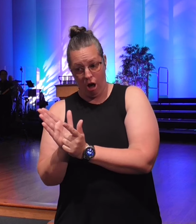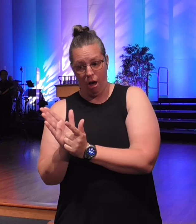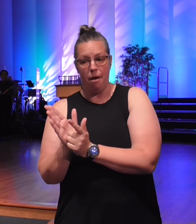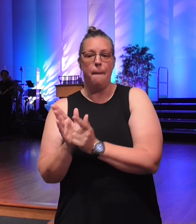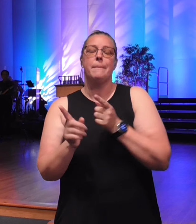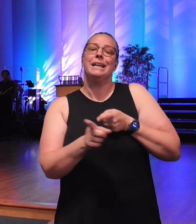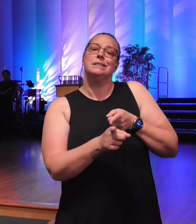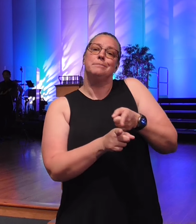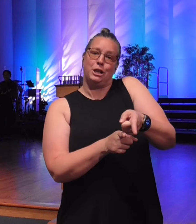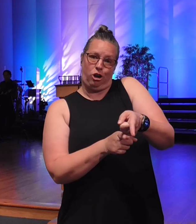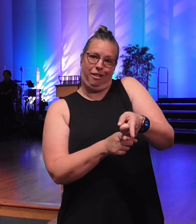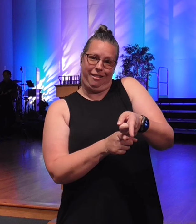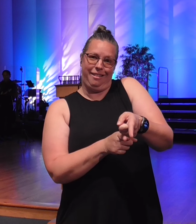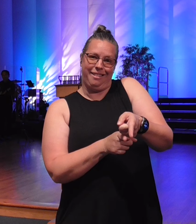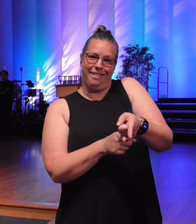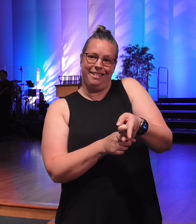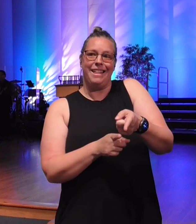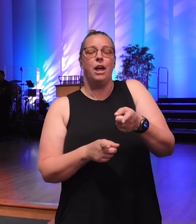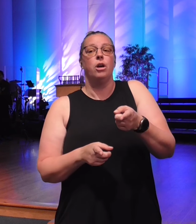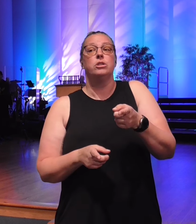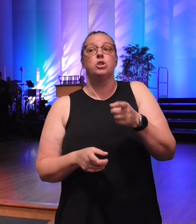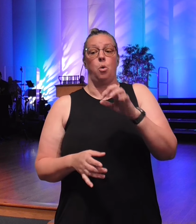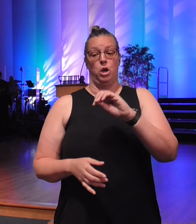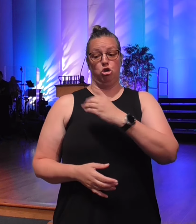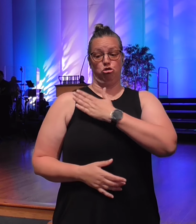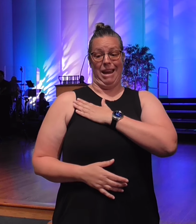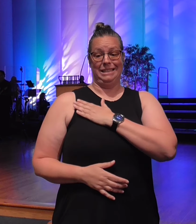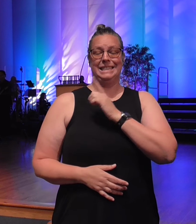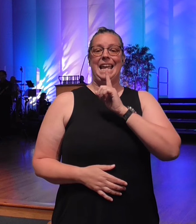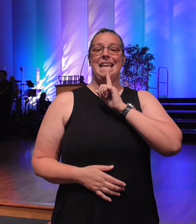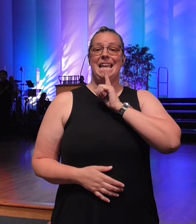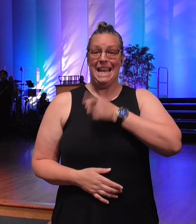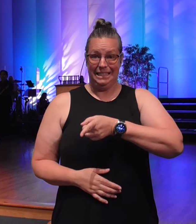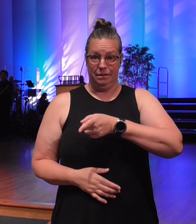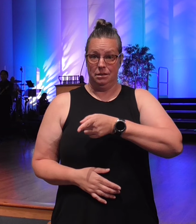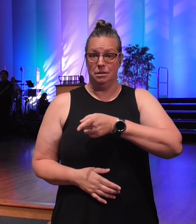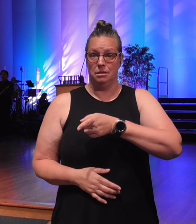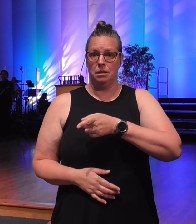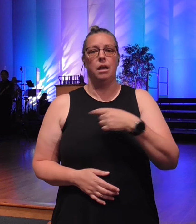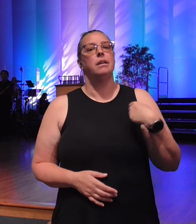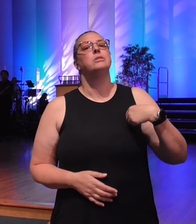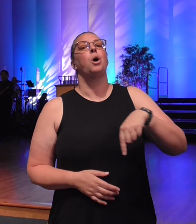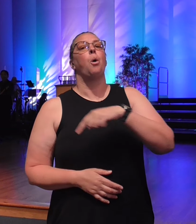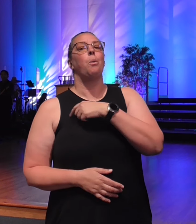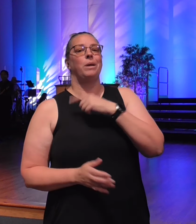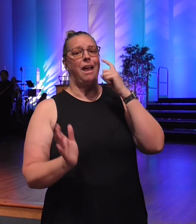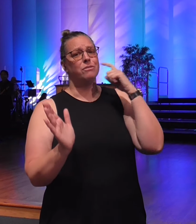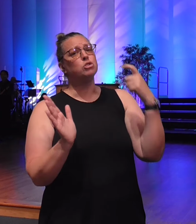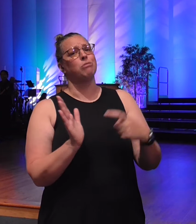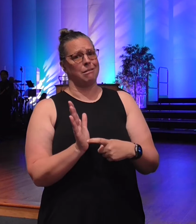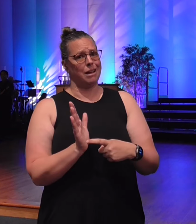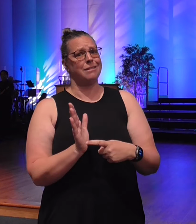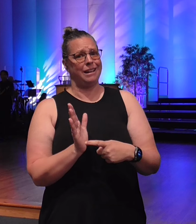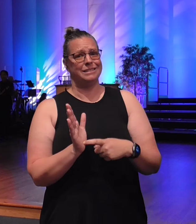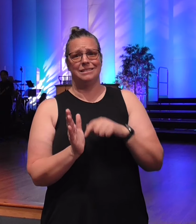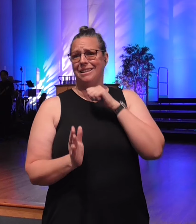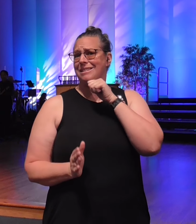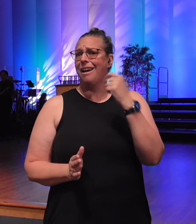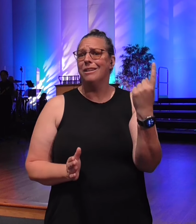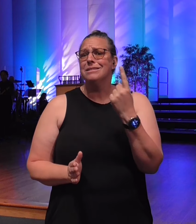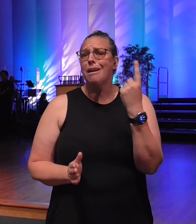one. In other words, grace is, but we need to recognize it. It is not